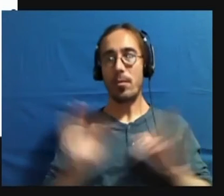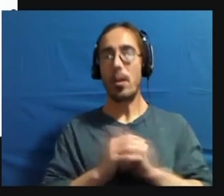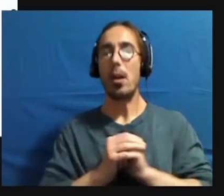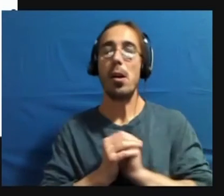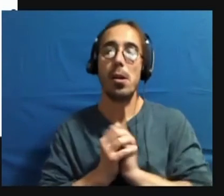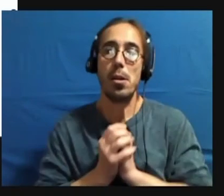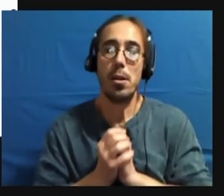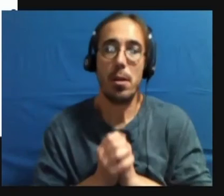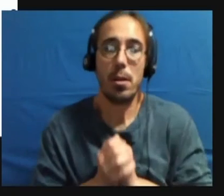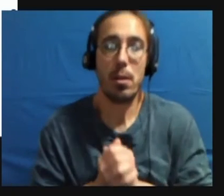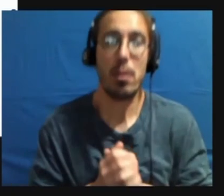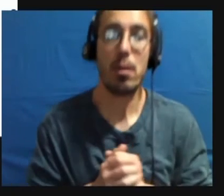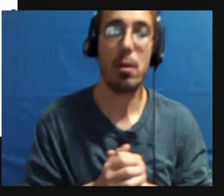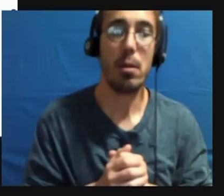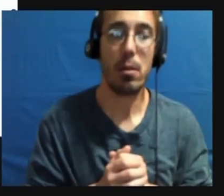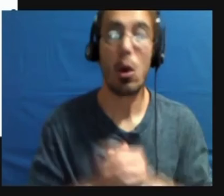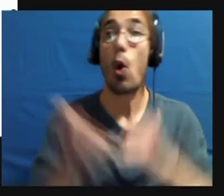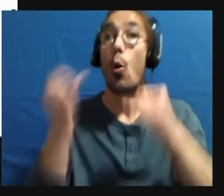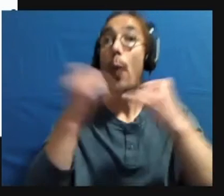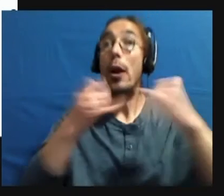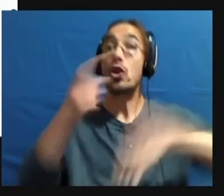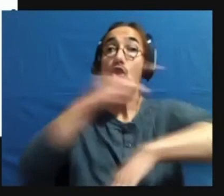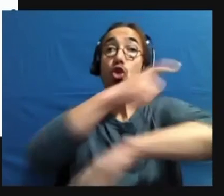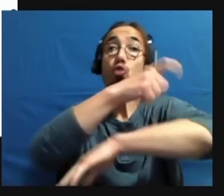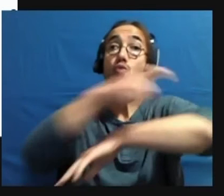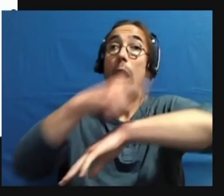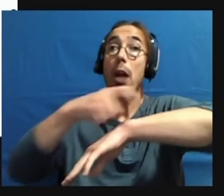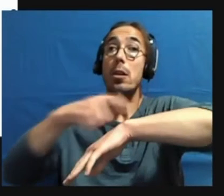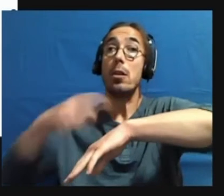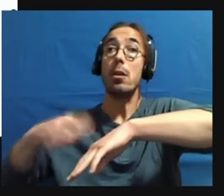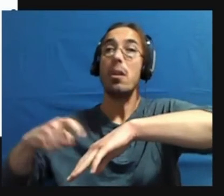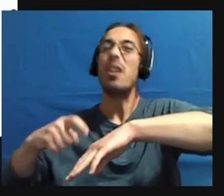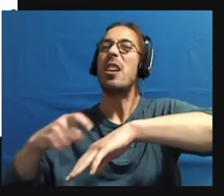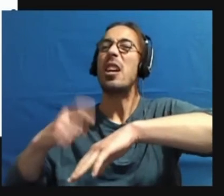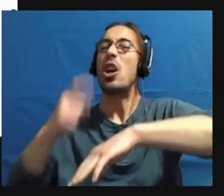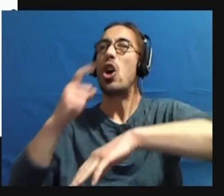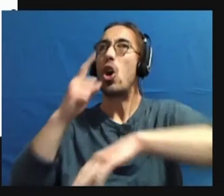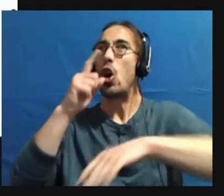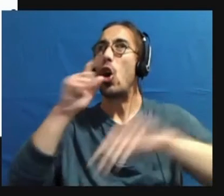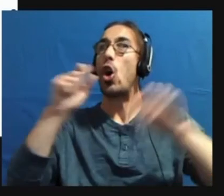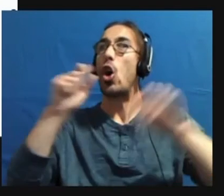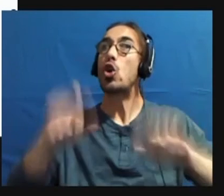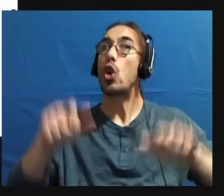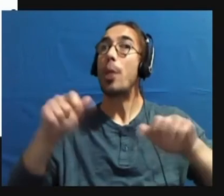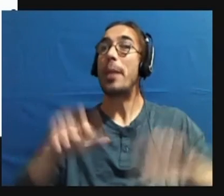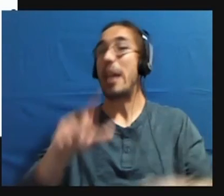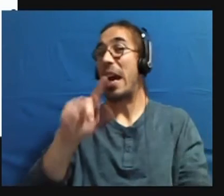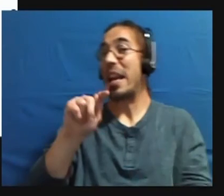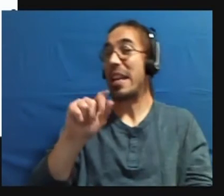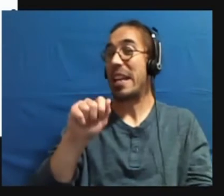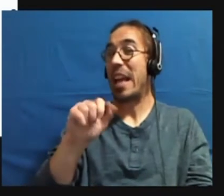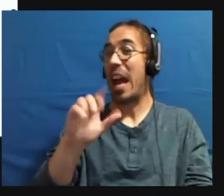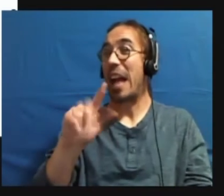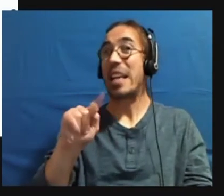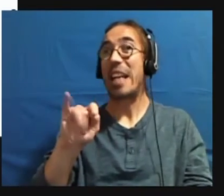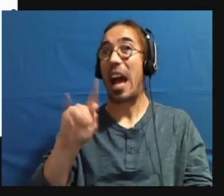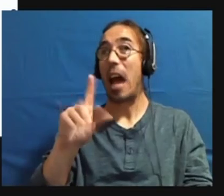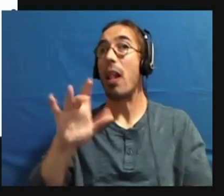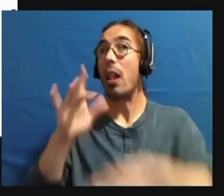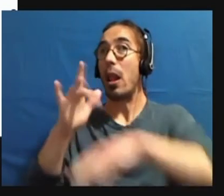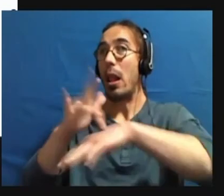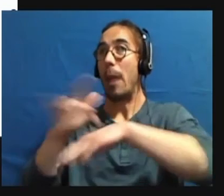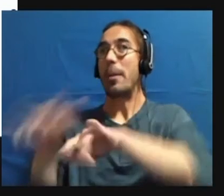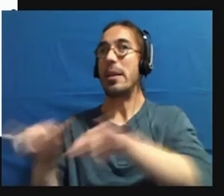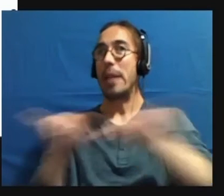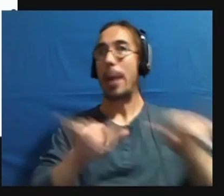Wires and cords and scratching them across surfaces sounds like it could be tactile as well as auditory. And